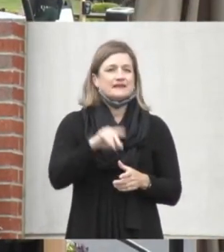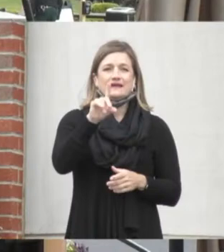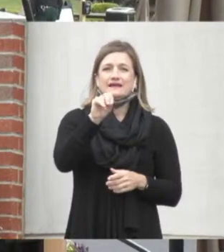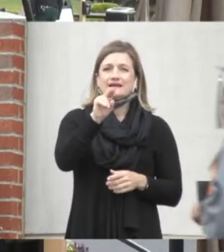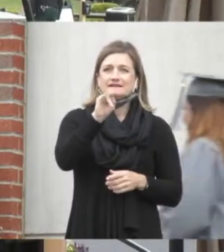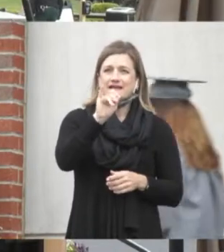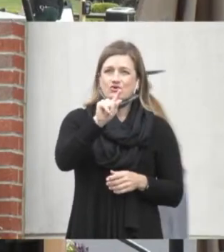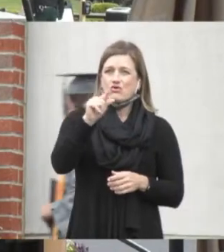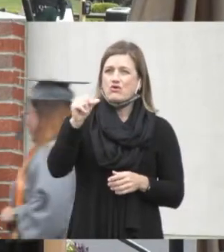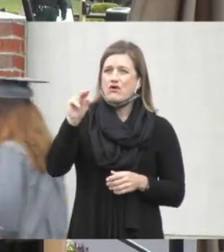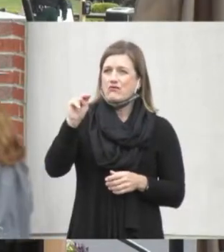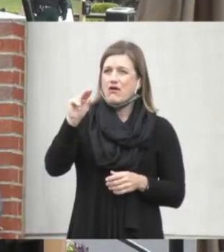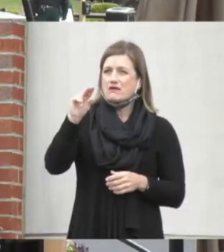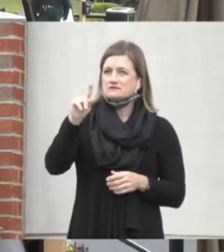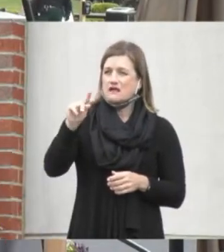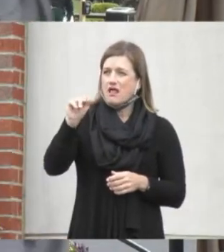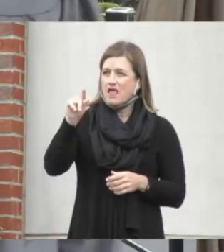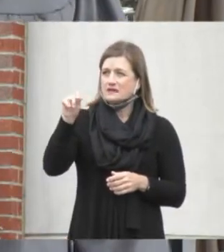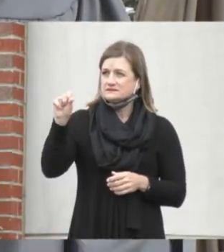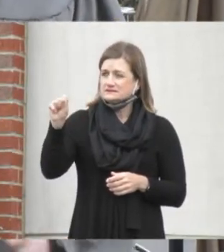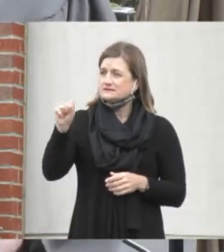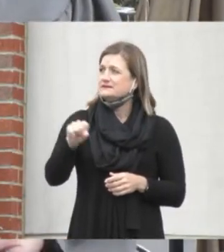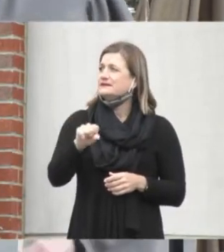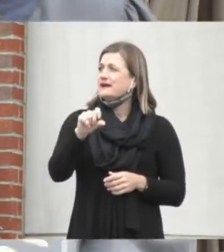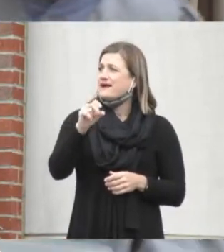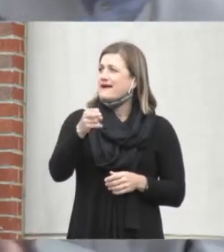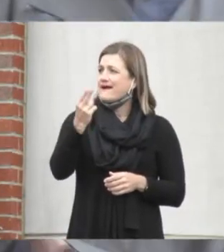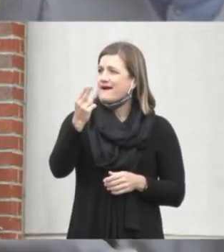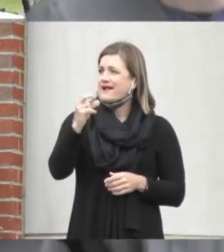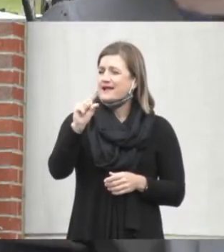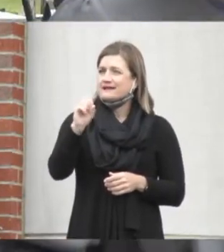Daniel Gonzalez, High Set.